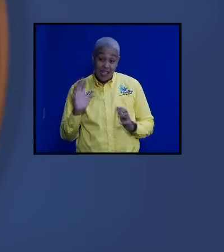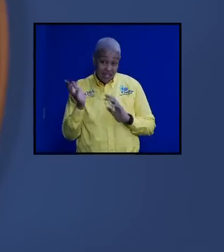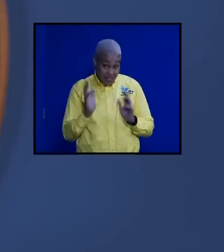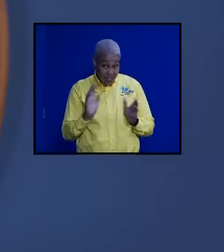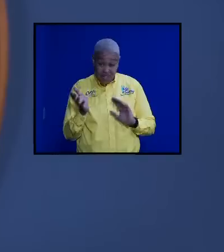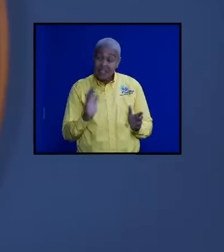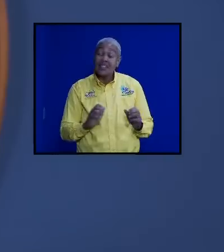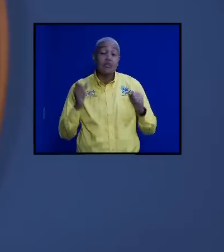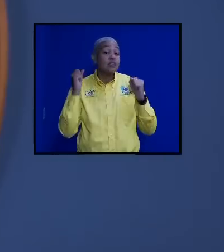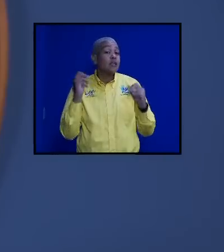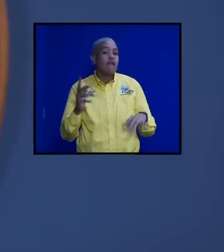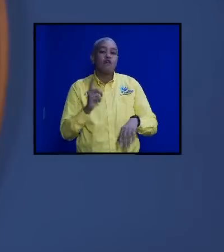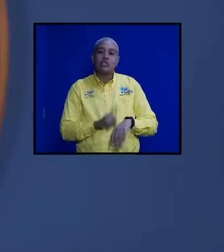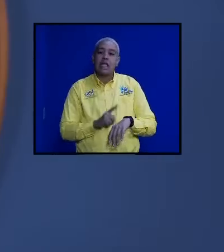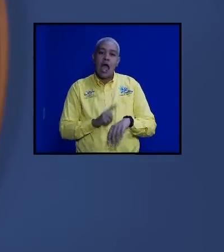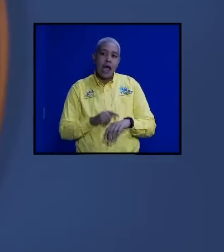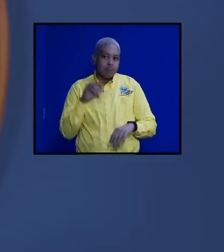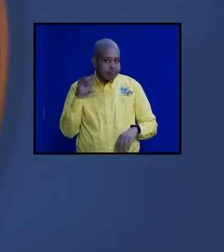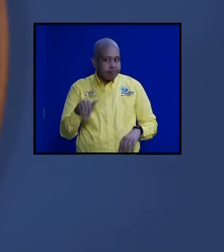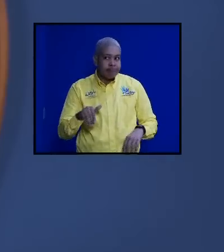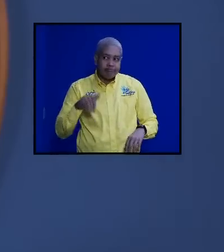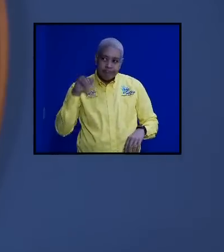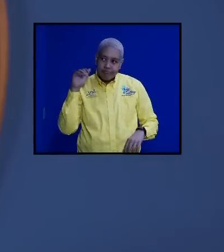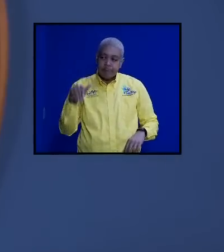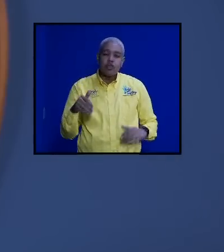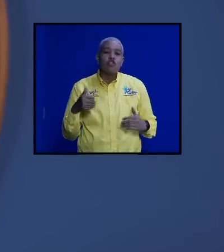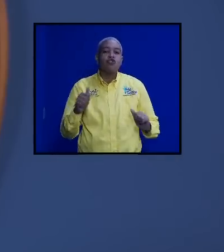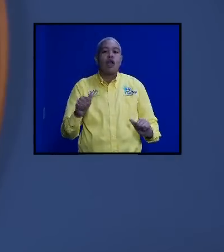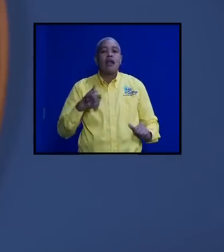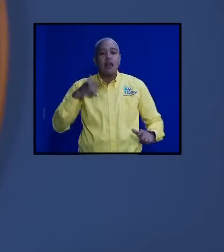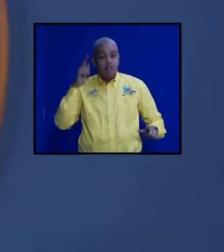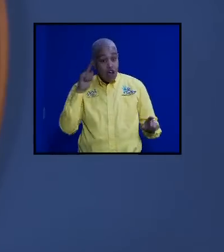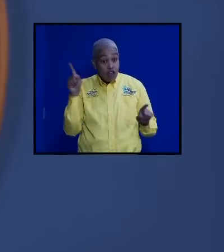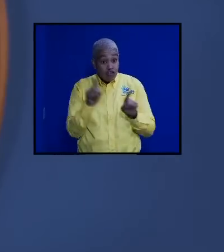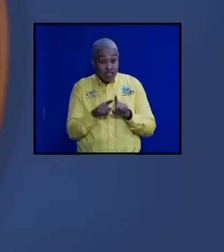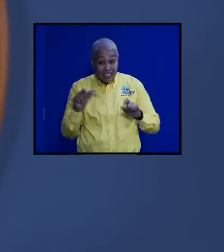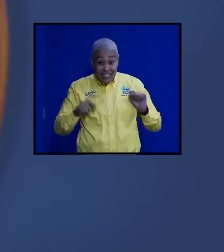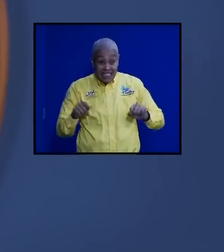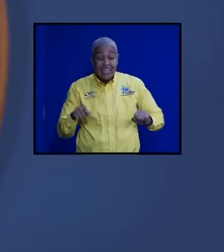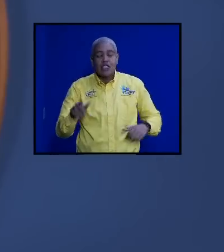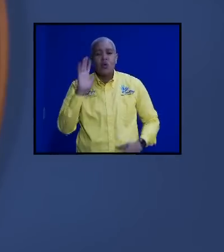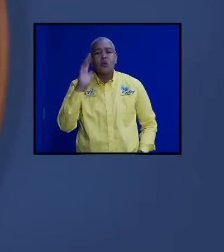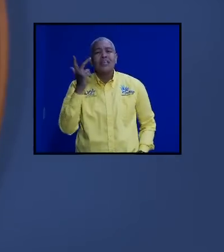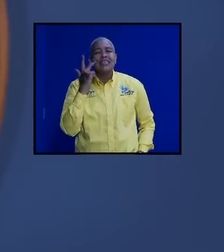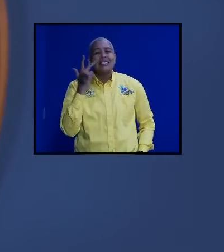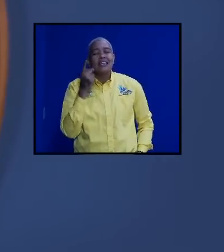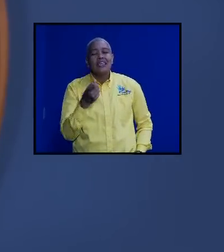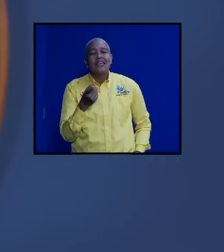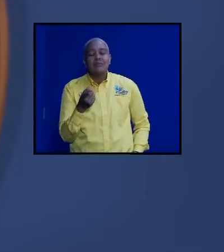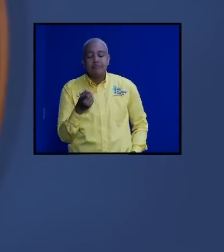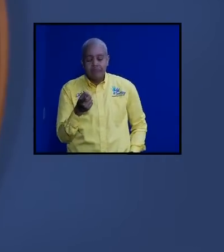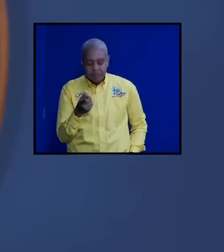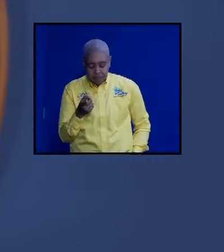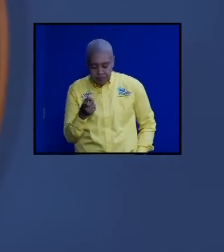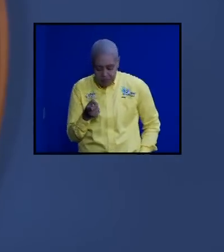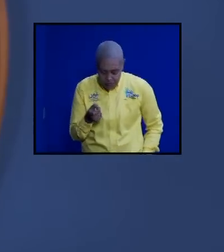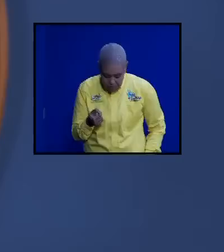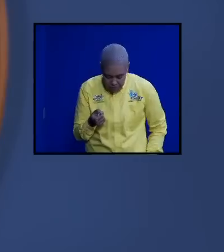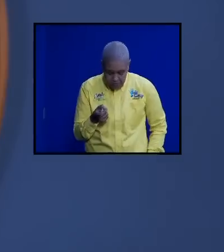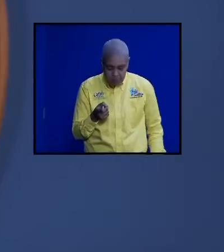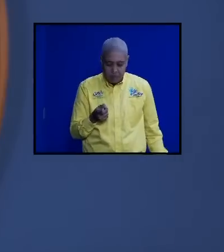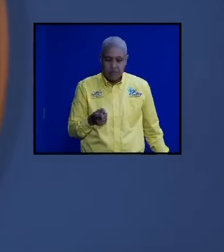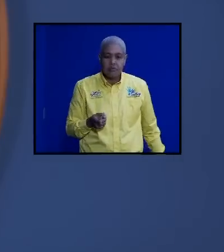on several occasions to have consensus, and you would see that we